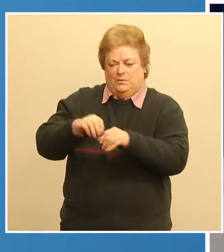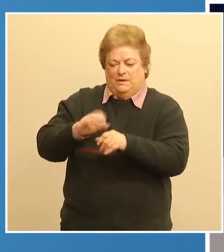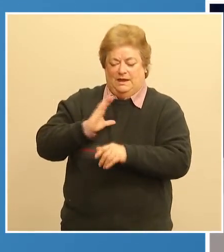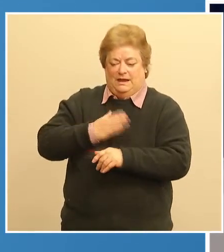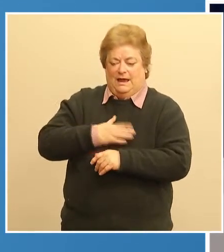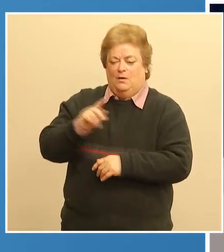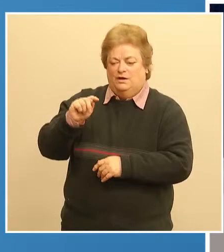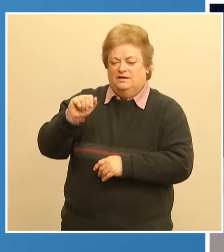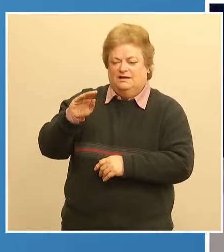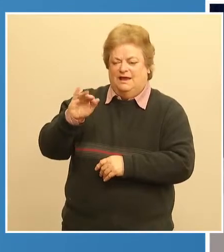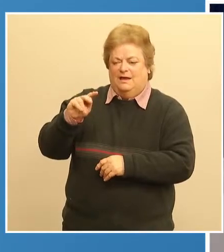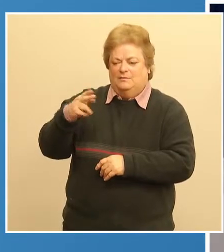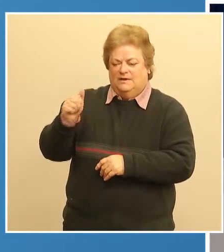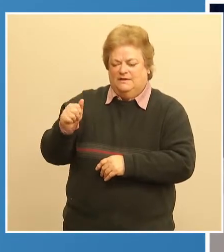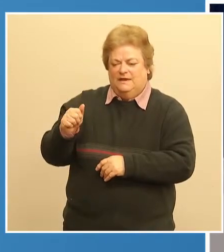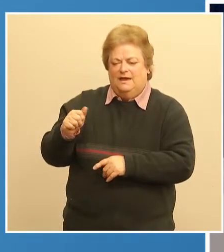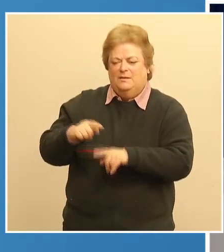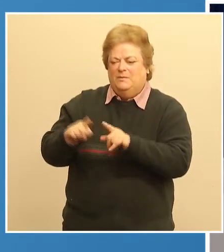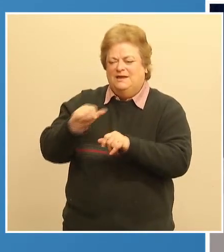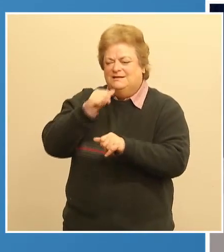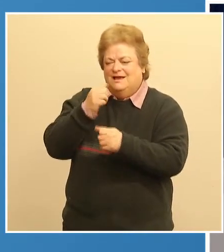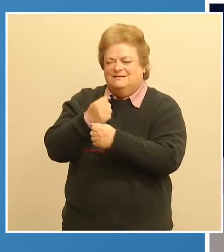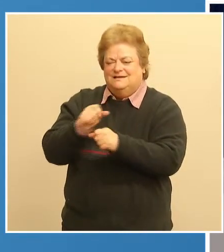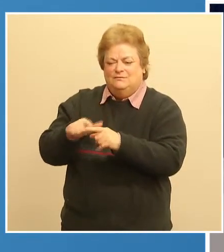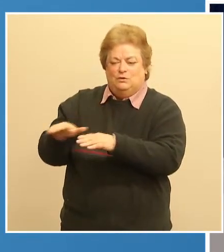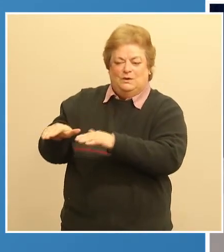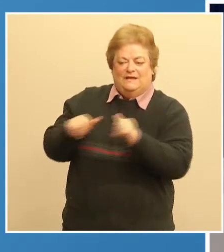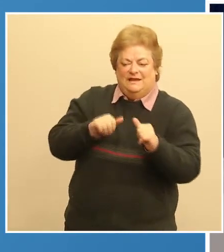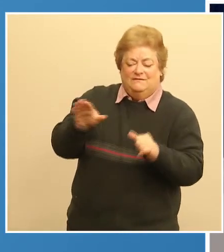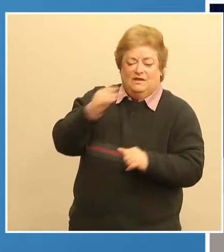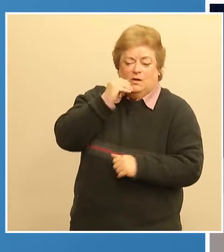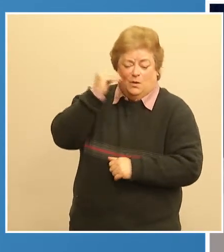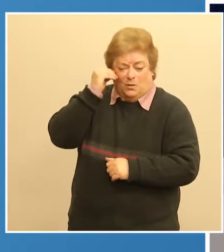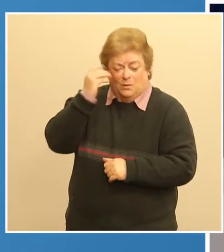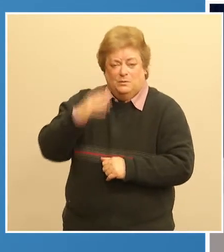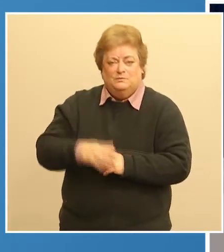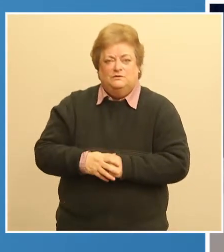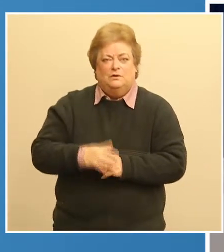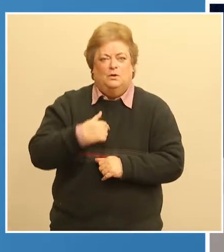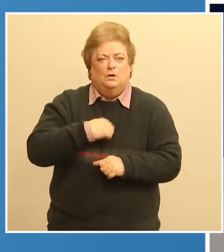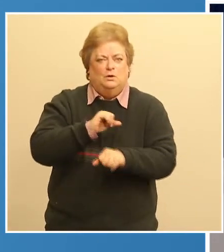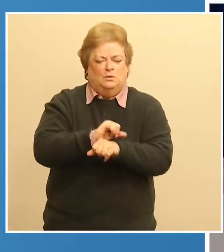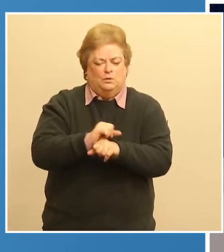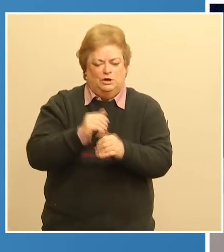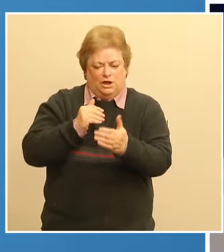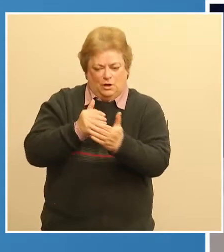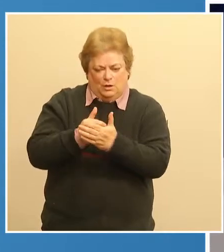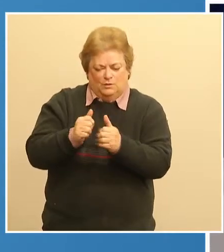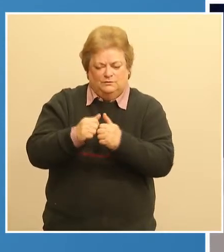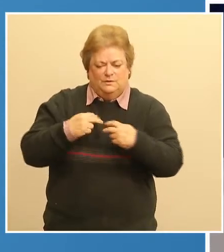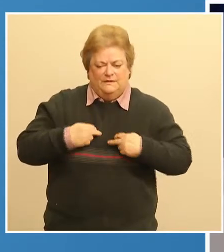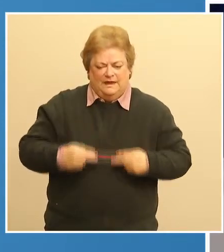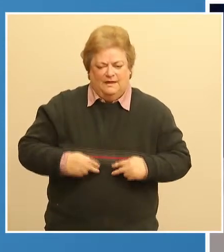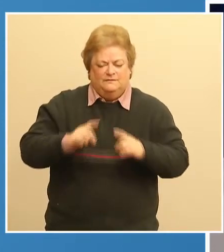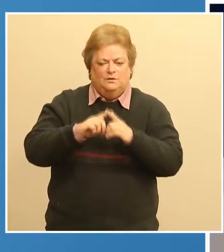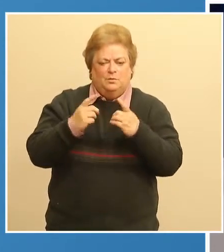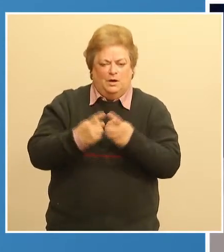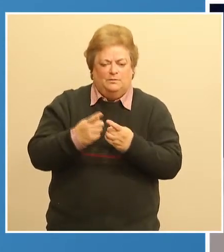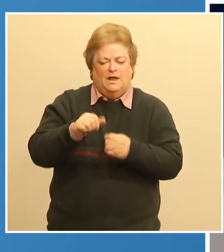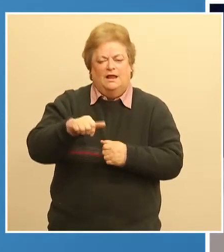but are unable to safely leave their homes to be vaccinated. We have been working closely with the health department and other